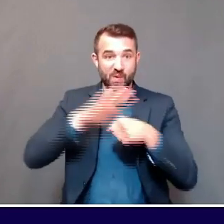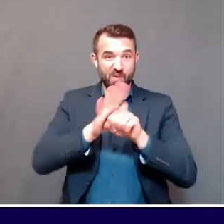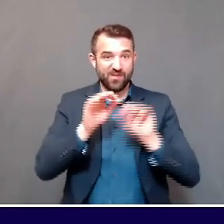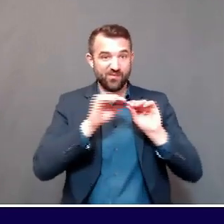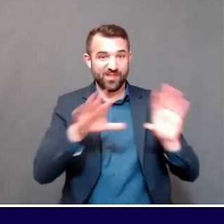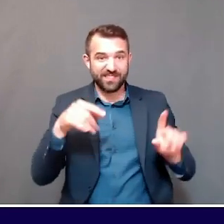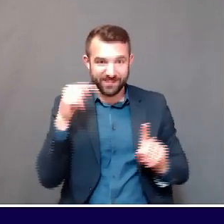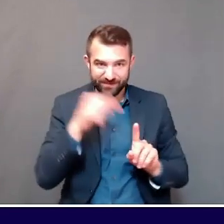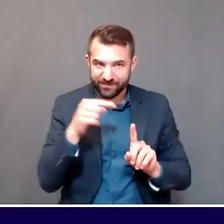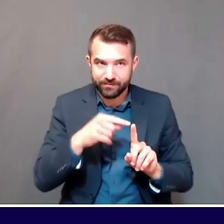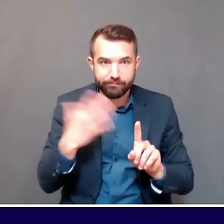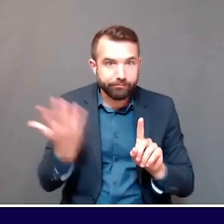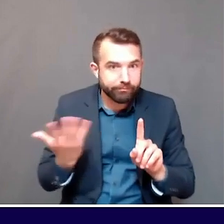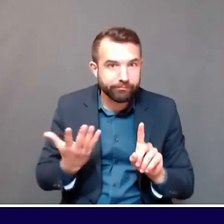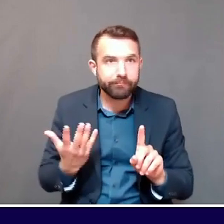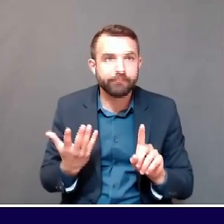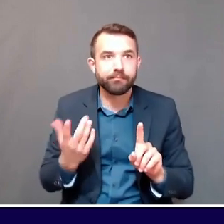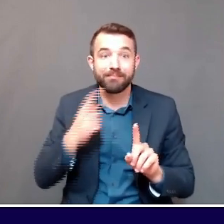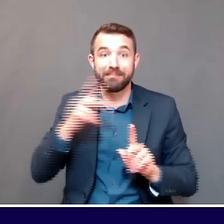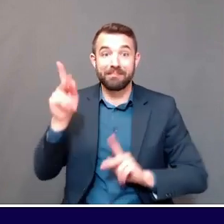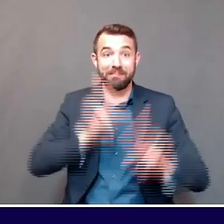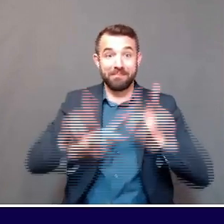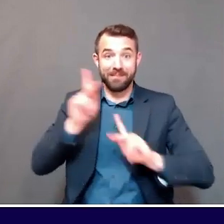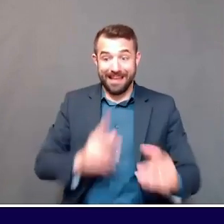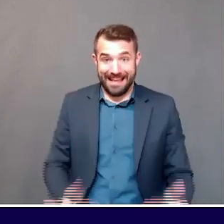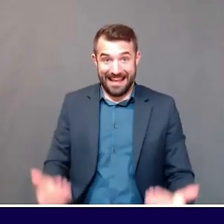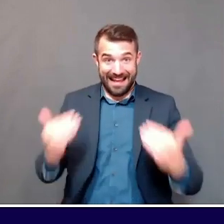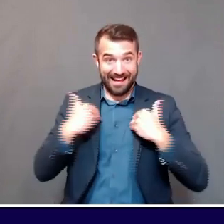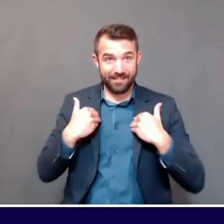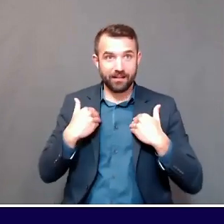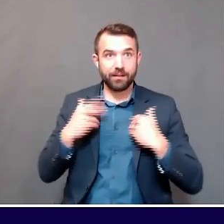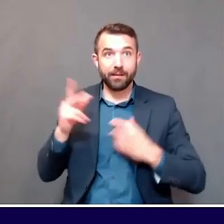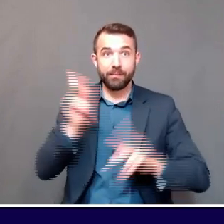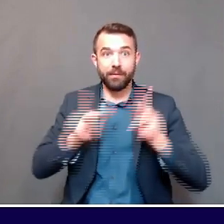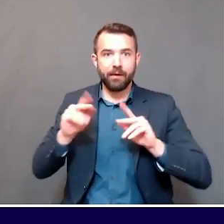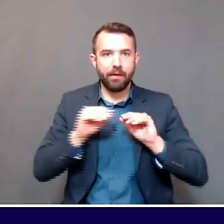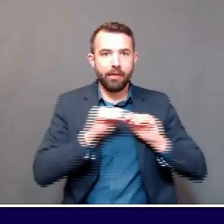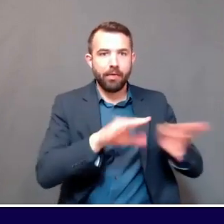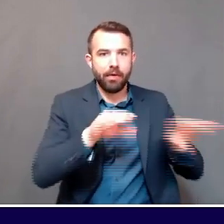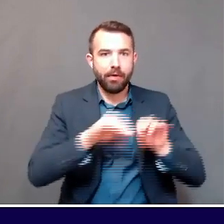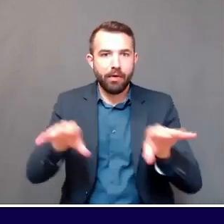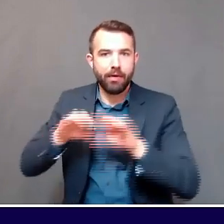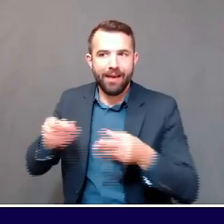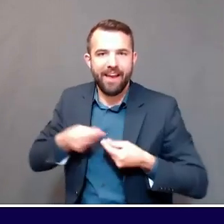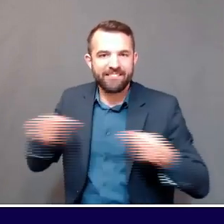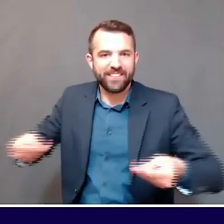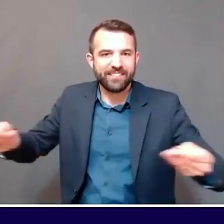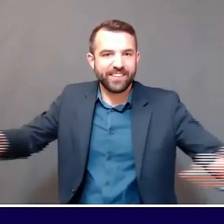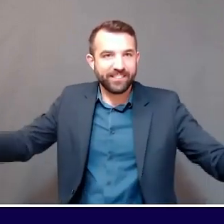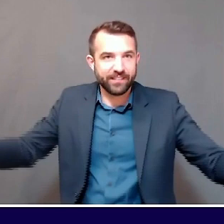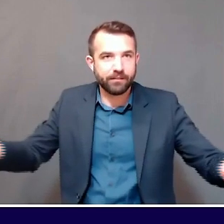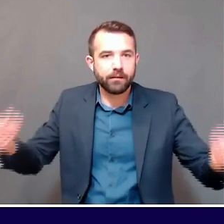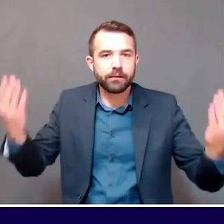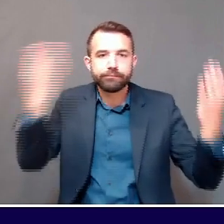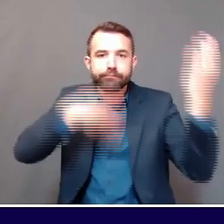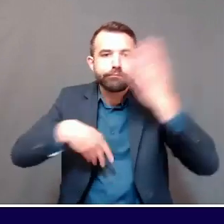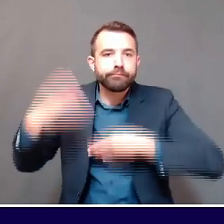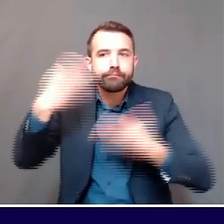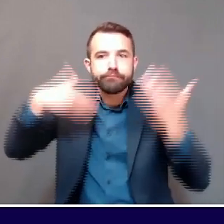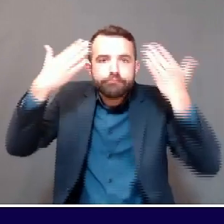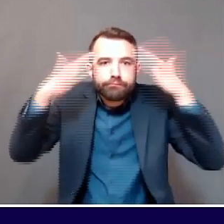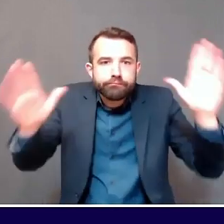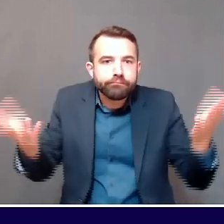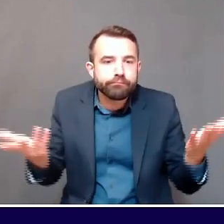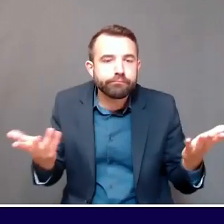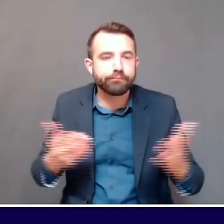that individuals can have the disease and transmit it even before they start showing any symptoms. The lower